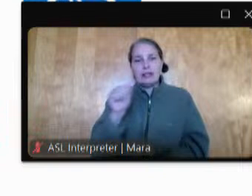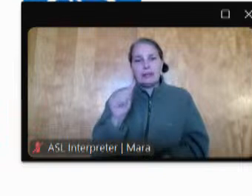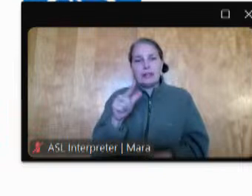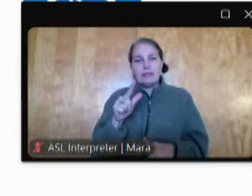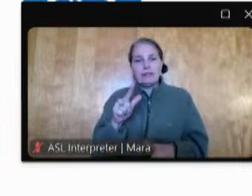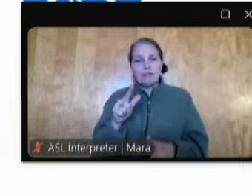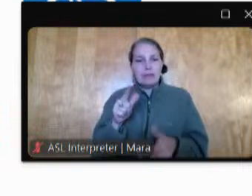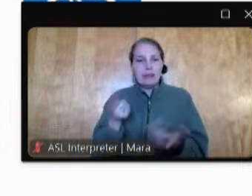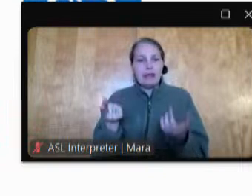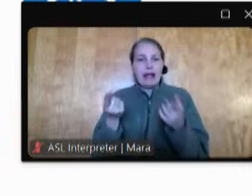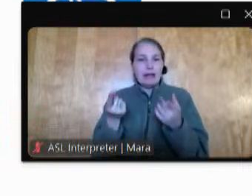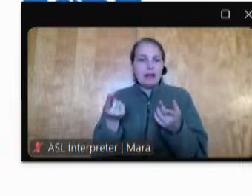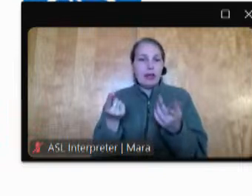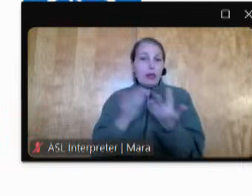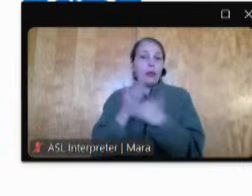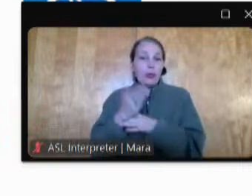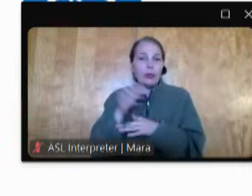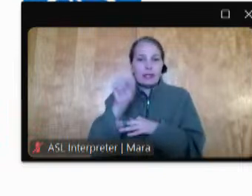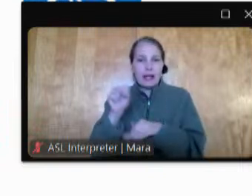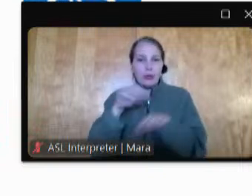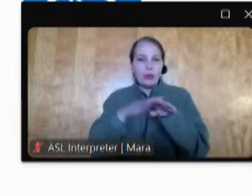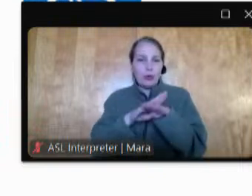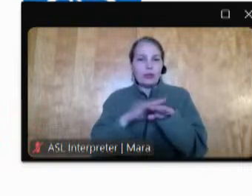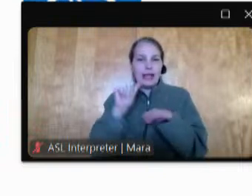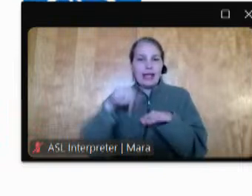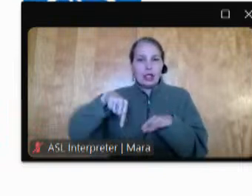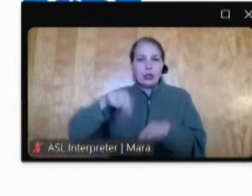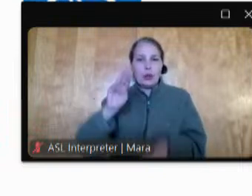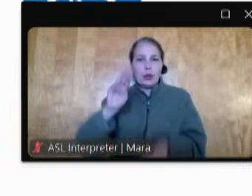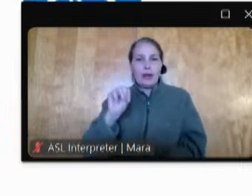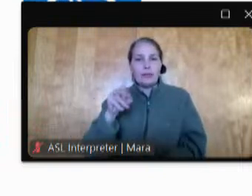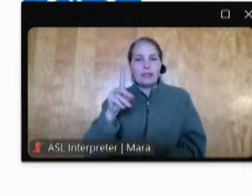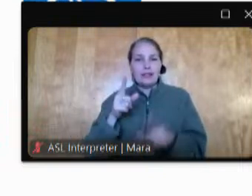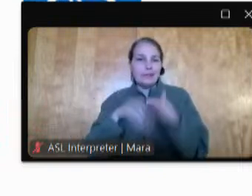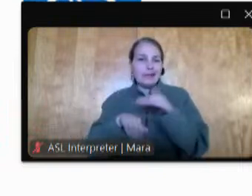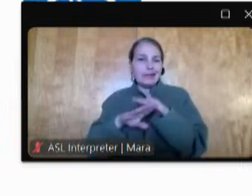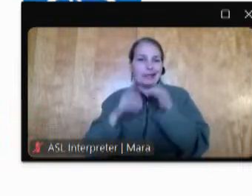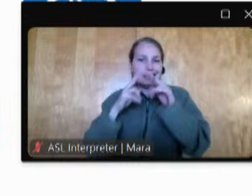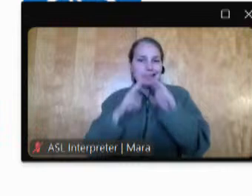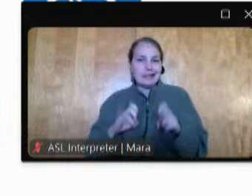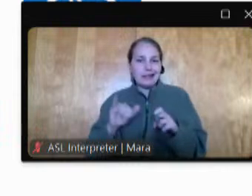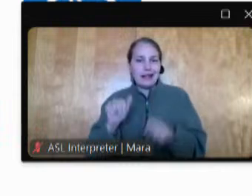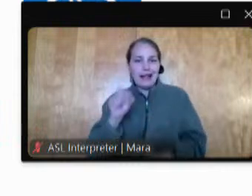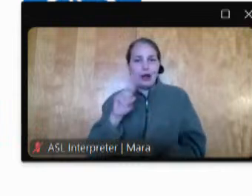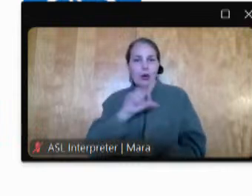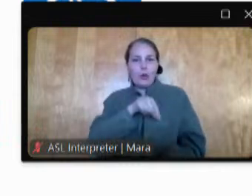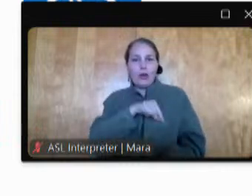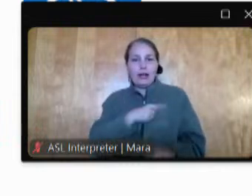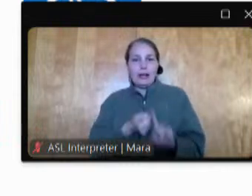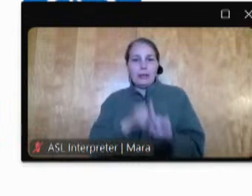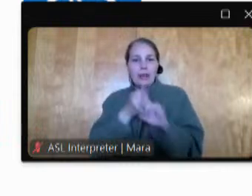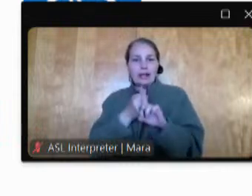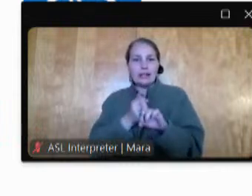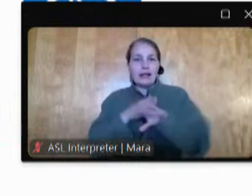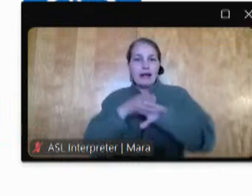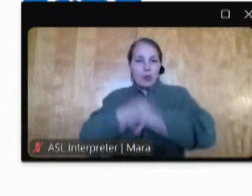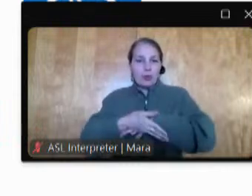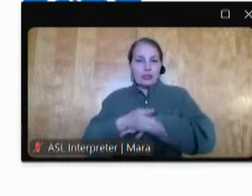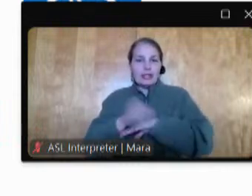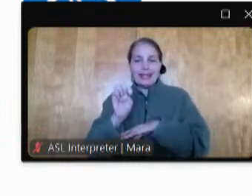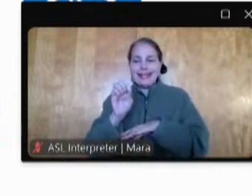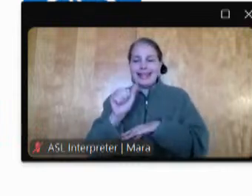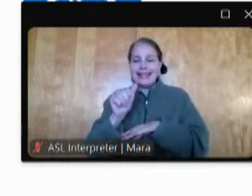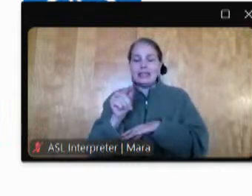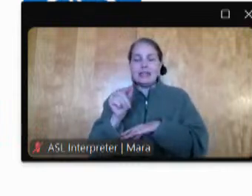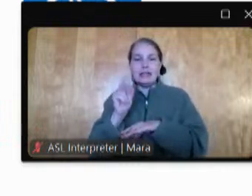Coast AQMD to basically assess the air quality impacts of post-Eaton fire, fire debris removal and